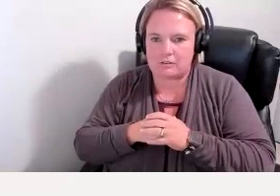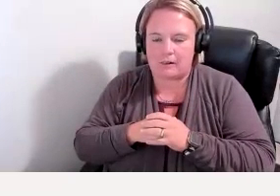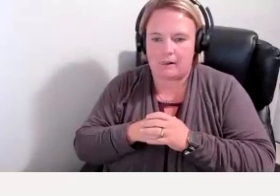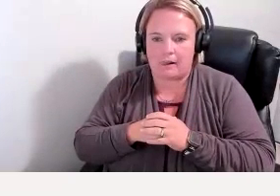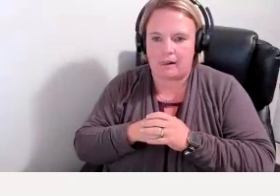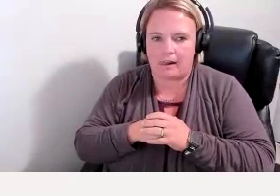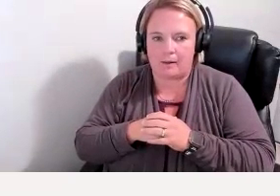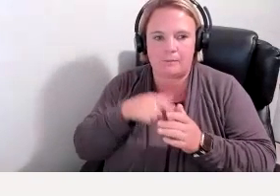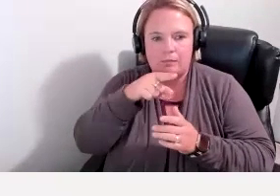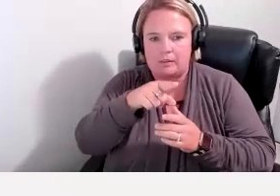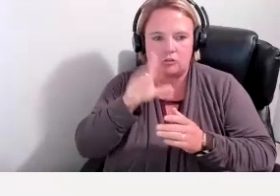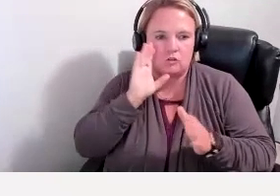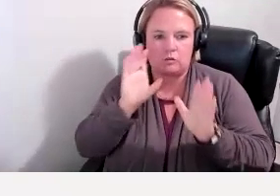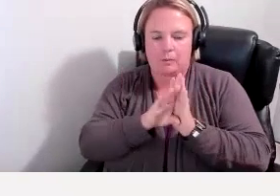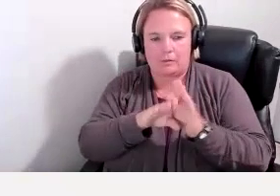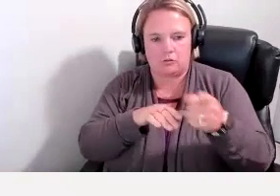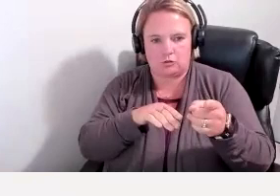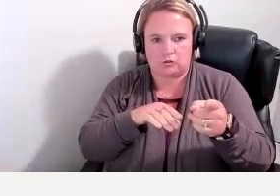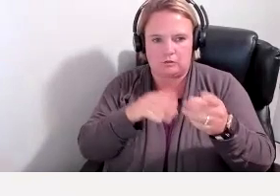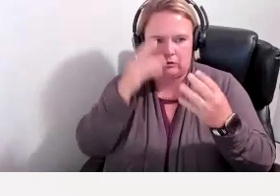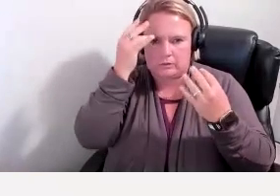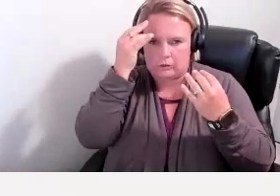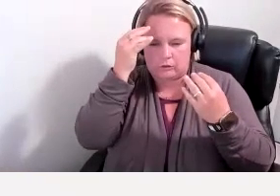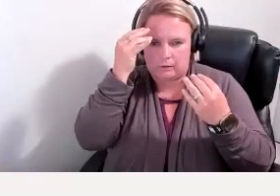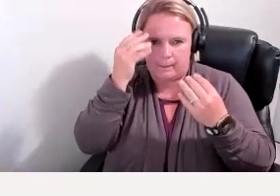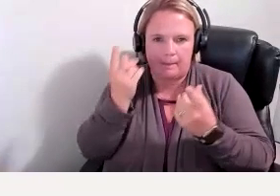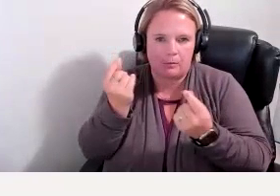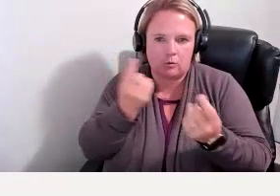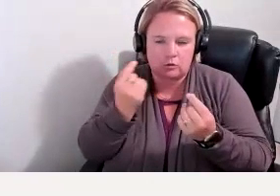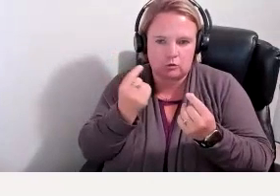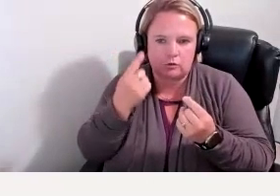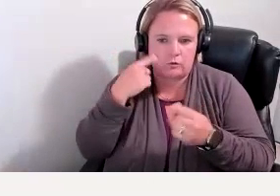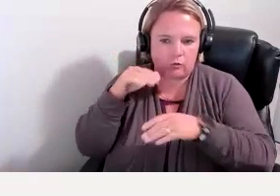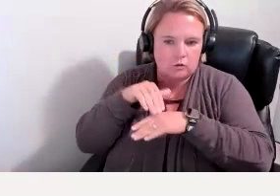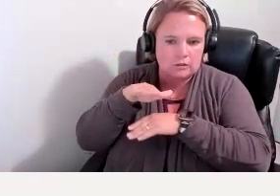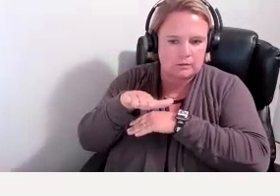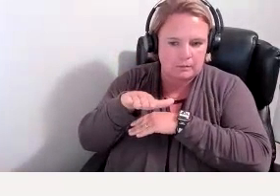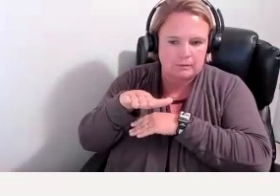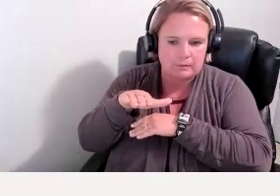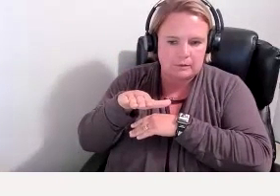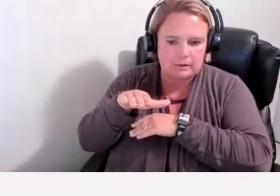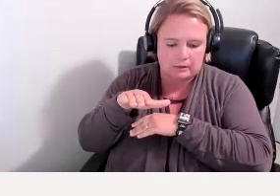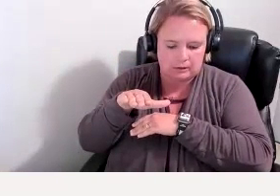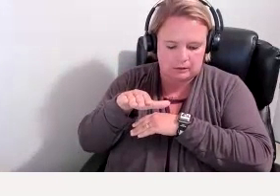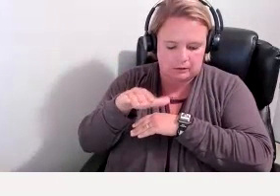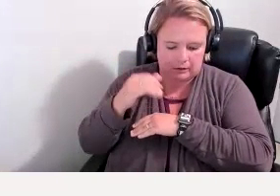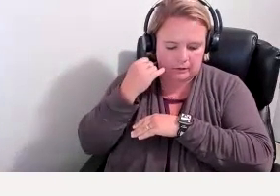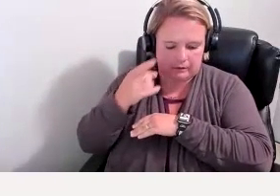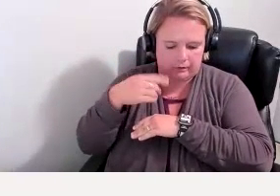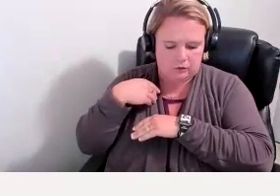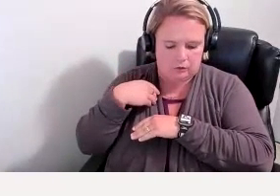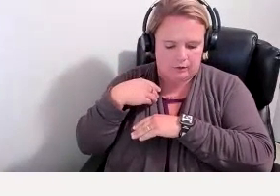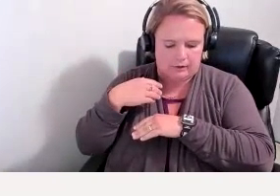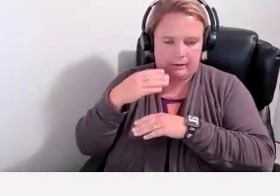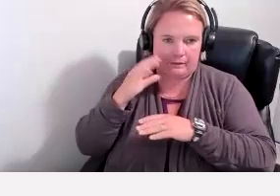a graphic that helps you with the consideration for submitting to the DECT grant. If you have a video that you